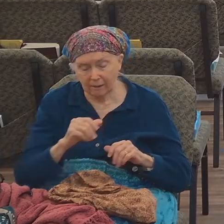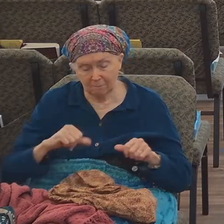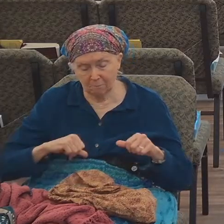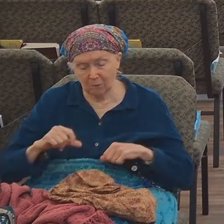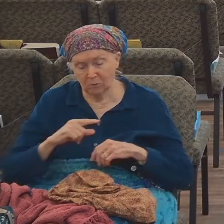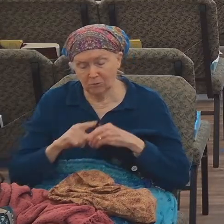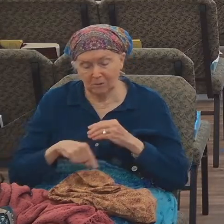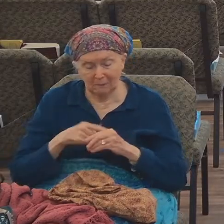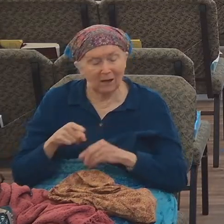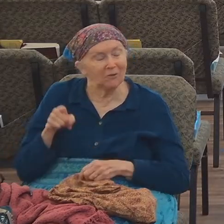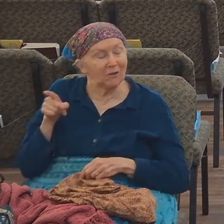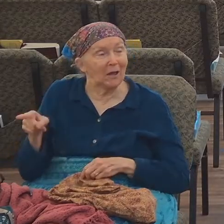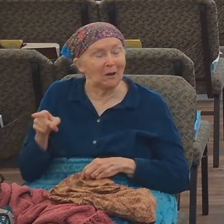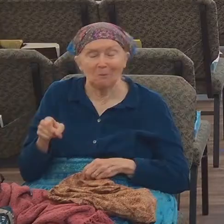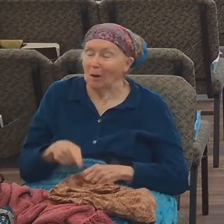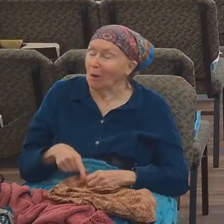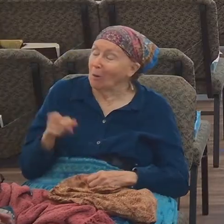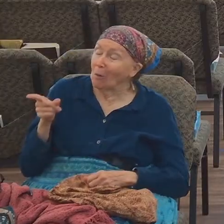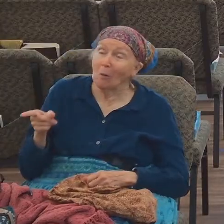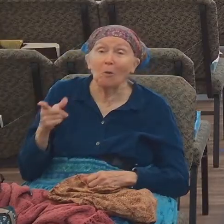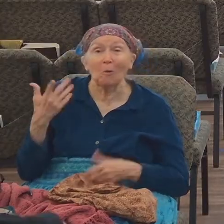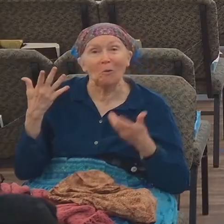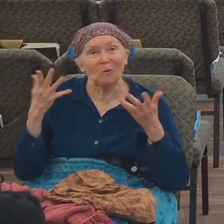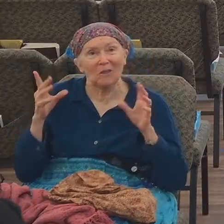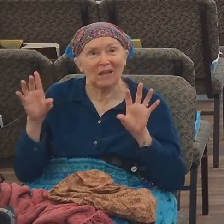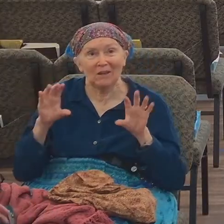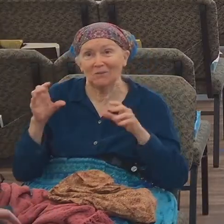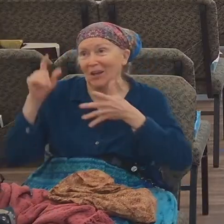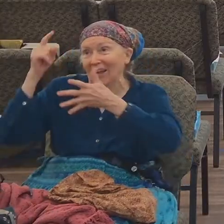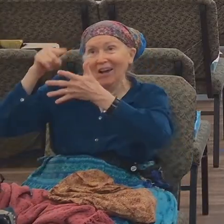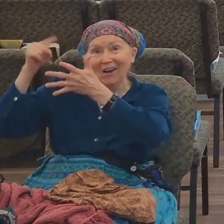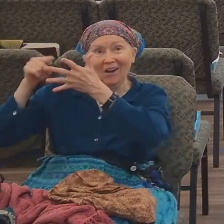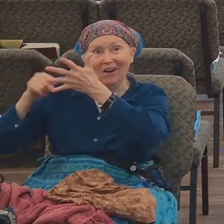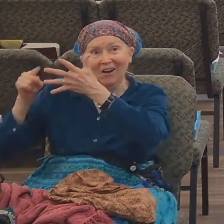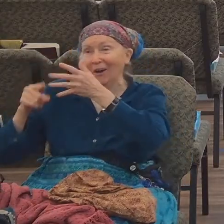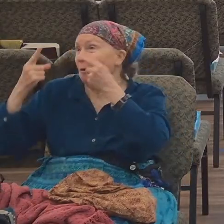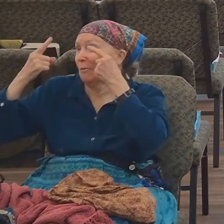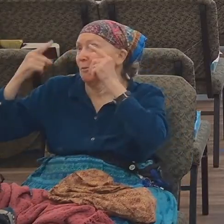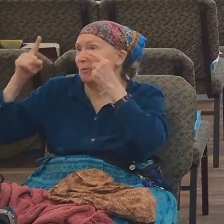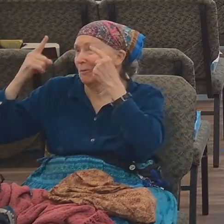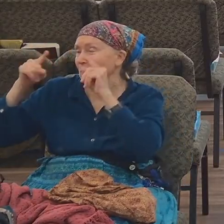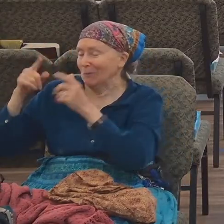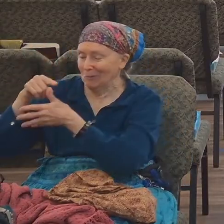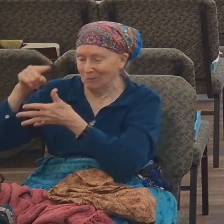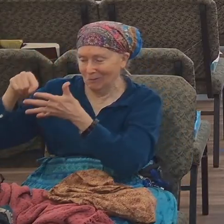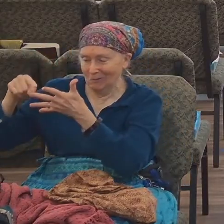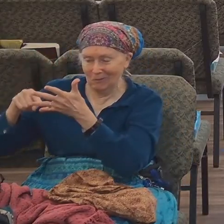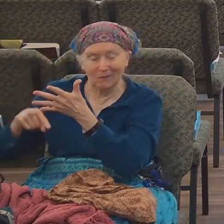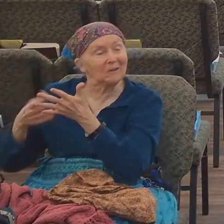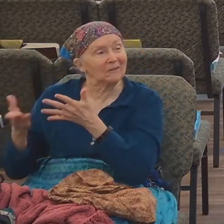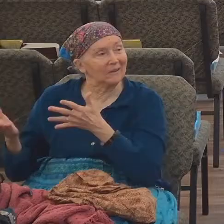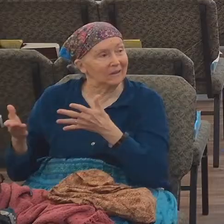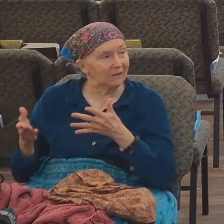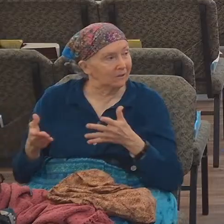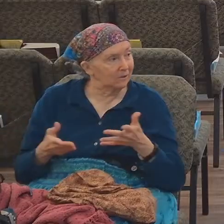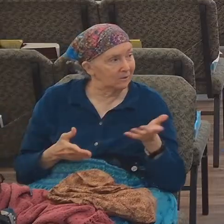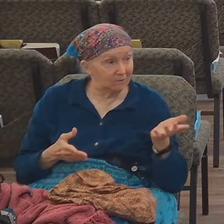Them, right? What they've done, right? Their achievements. Okay? Are you catching it?